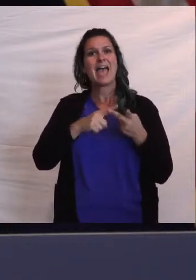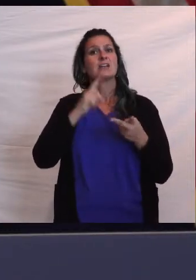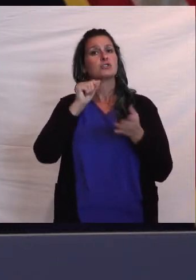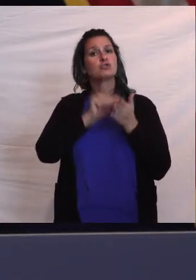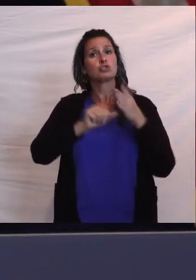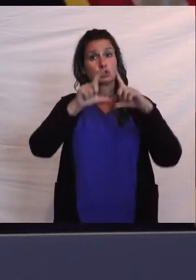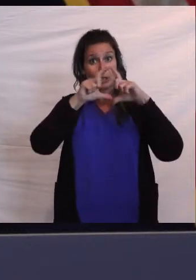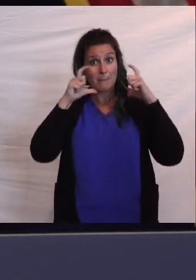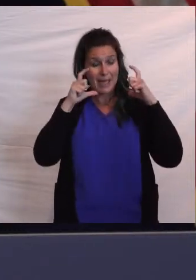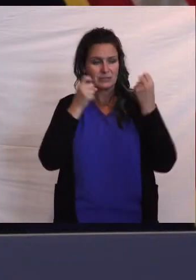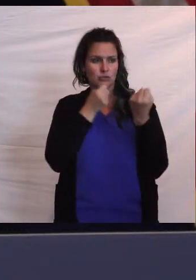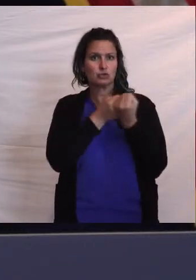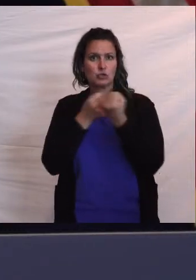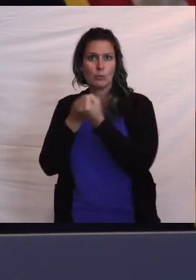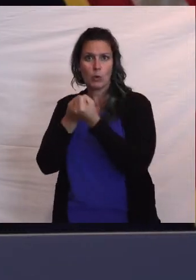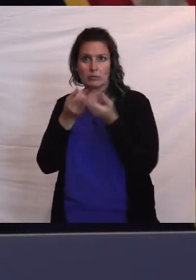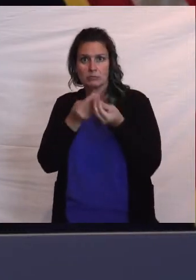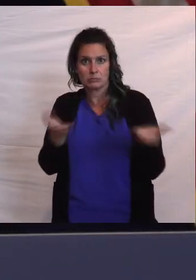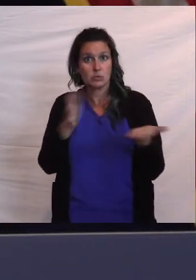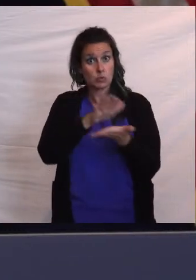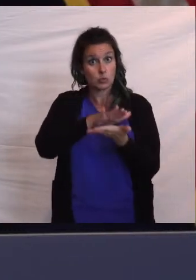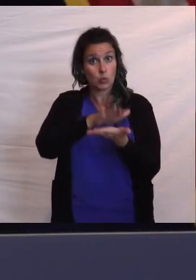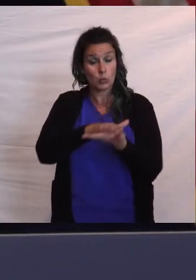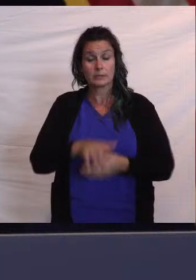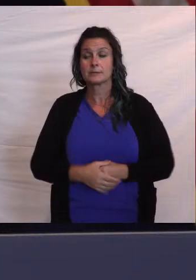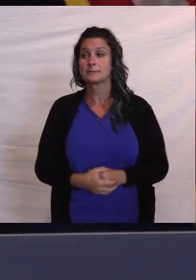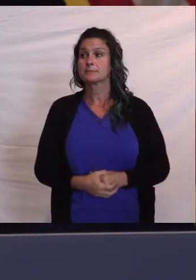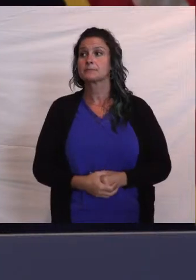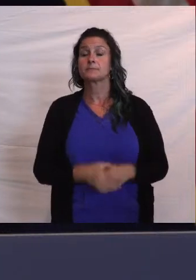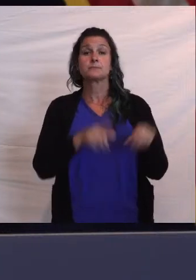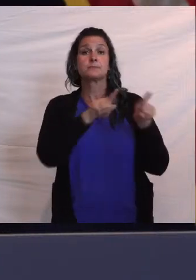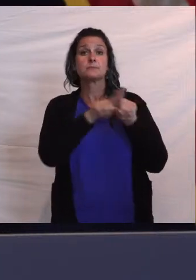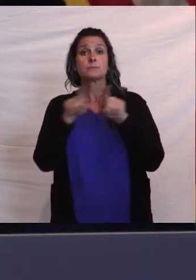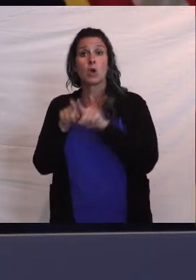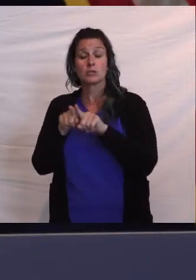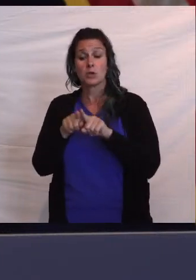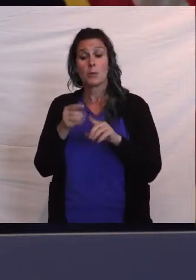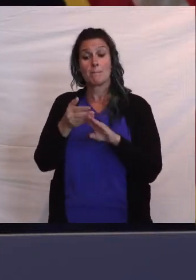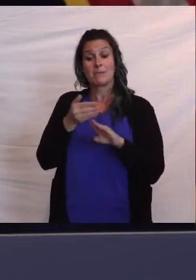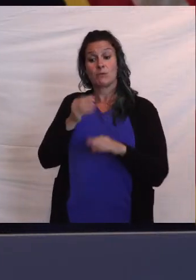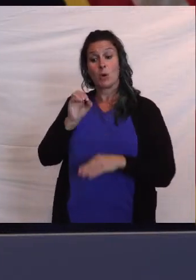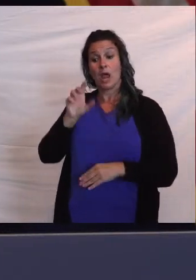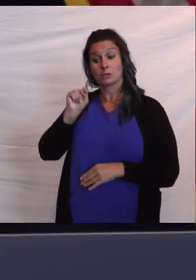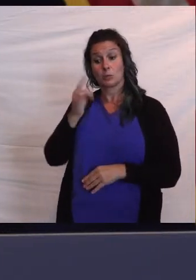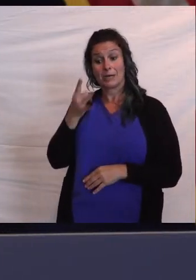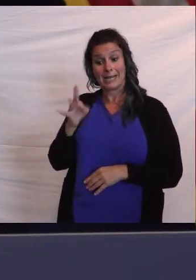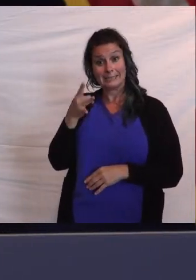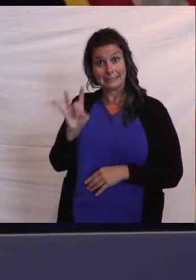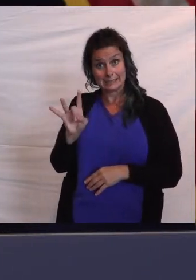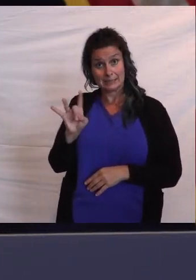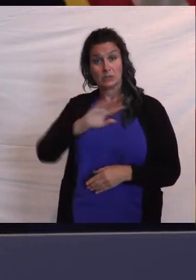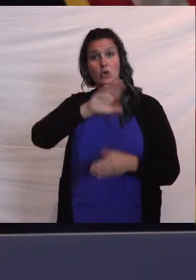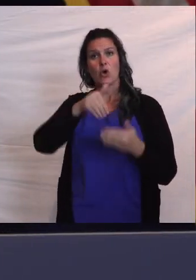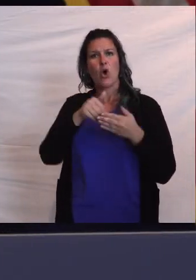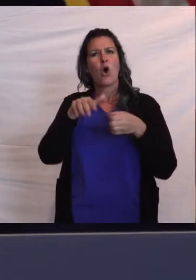to support this necessity. Additionally, by October 18th, all local educational